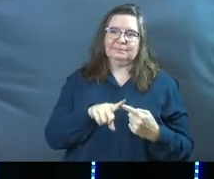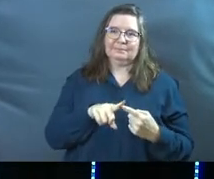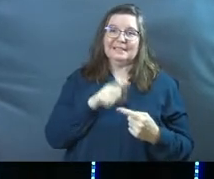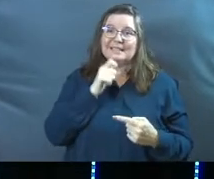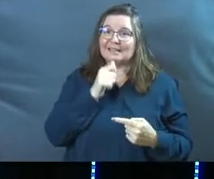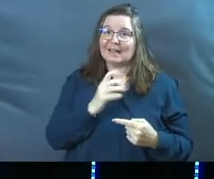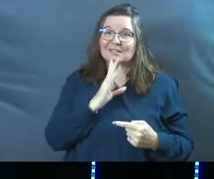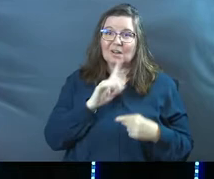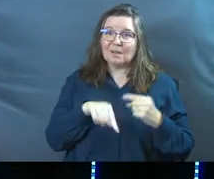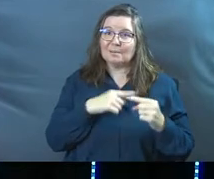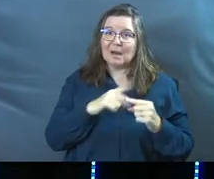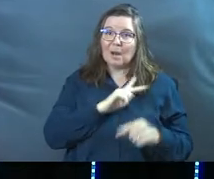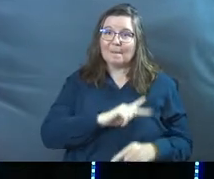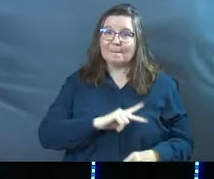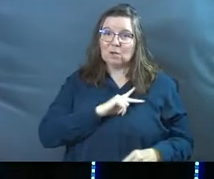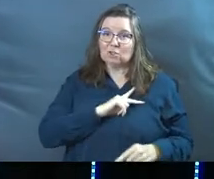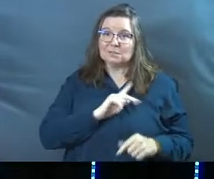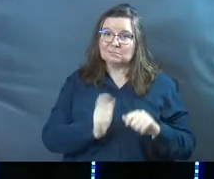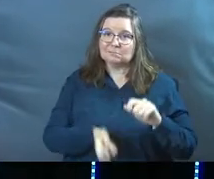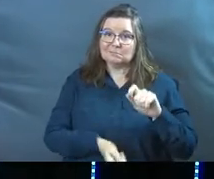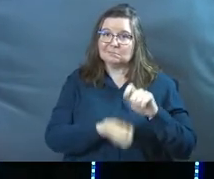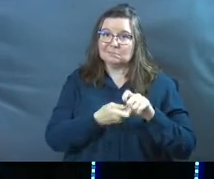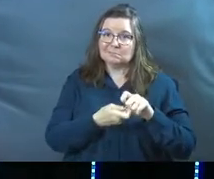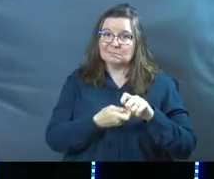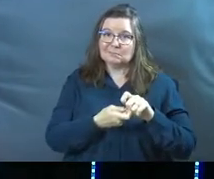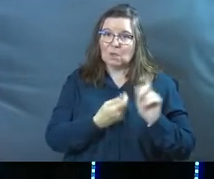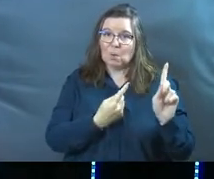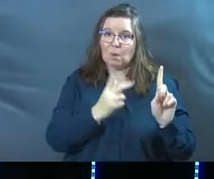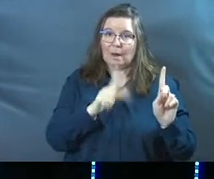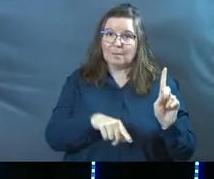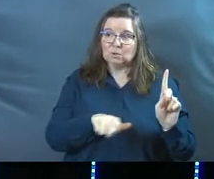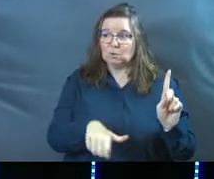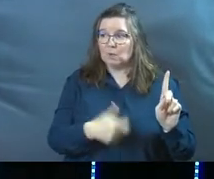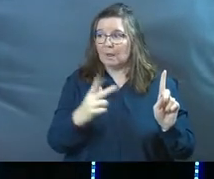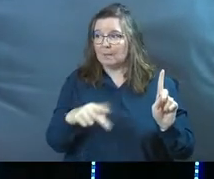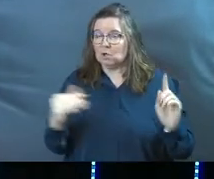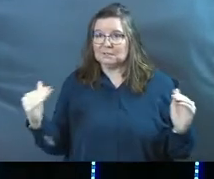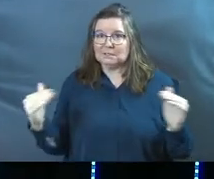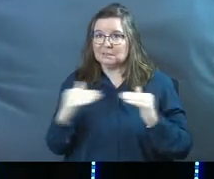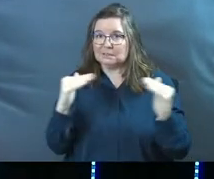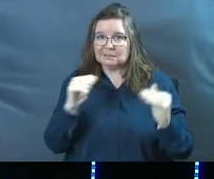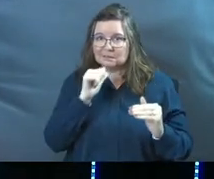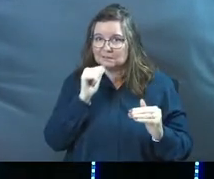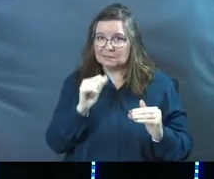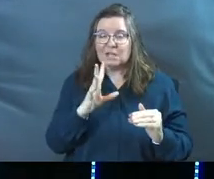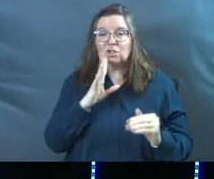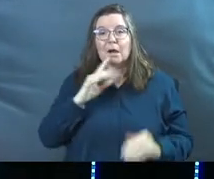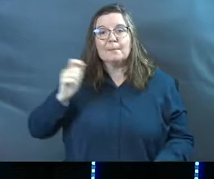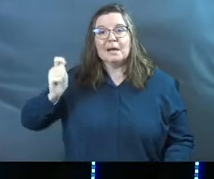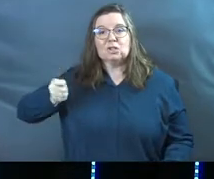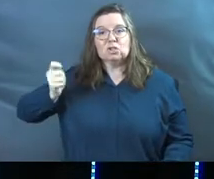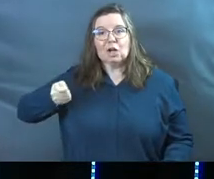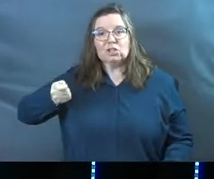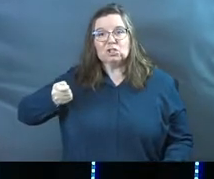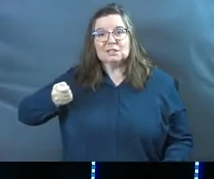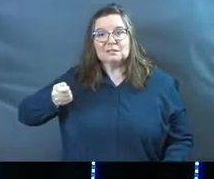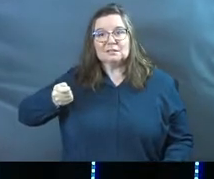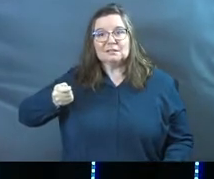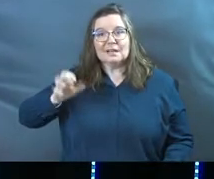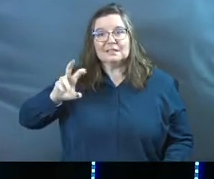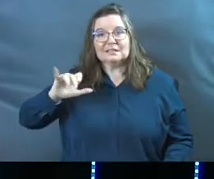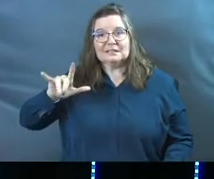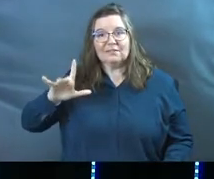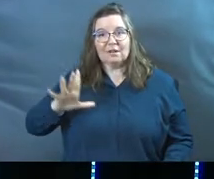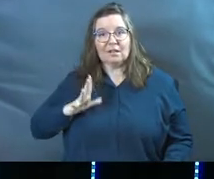is not talking about personal vengeance one person to another. It's talking to judges and magistrates and